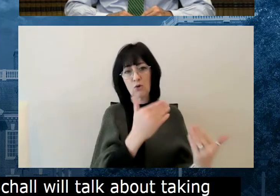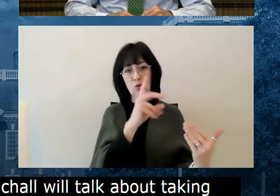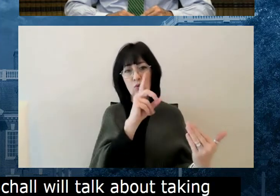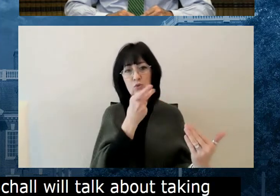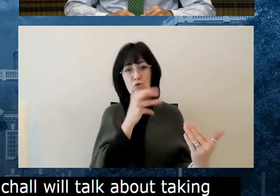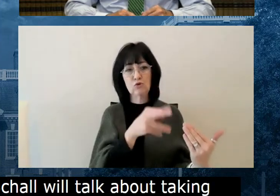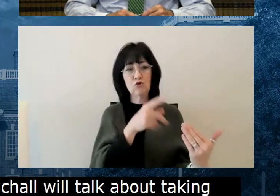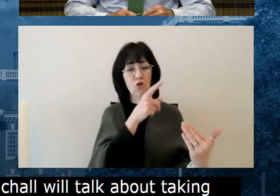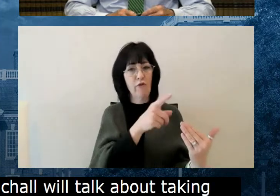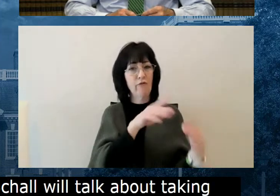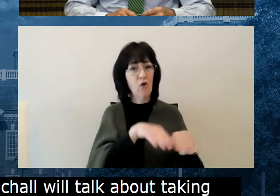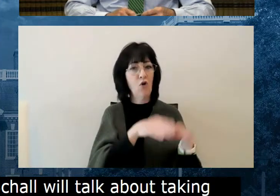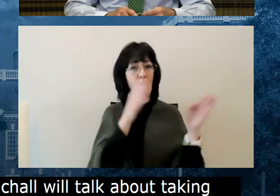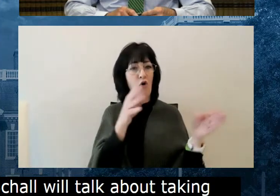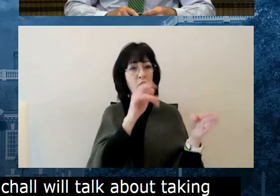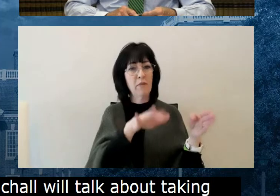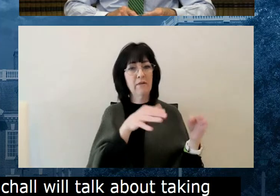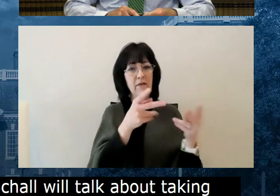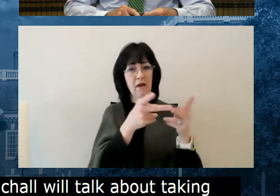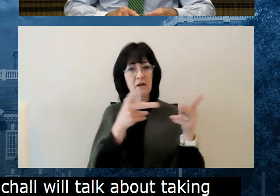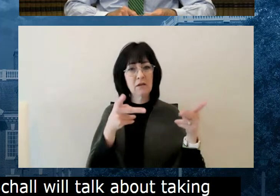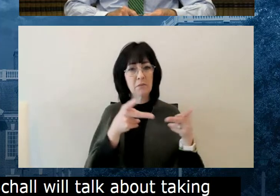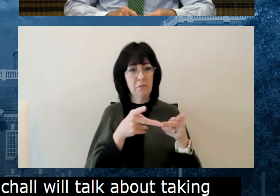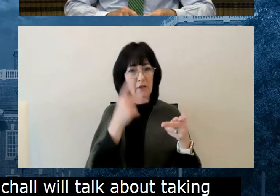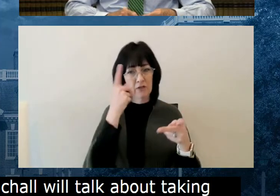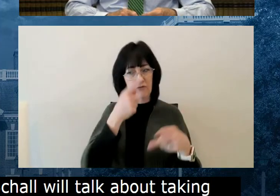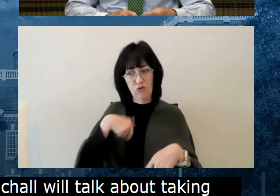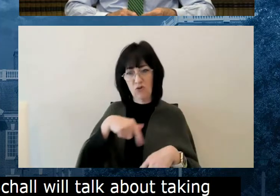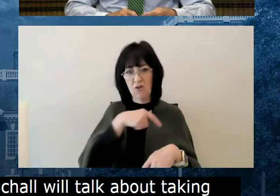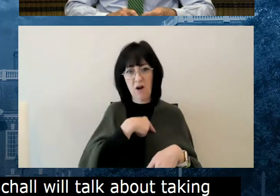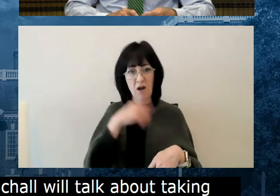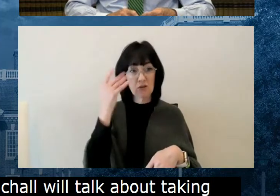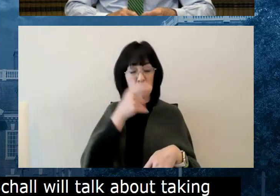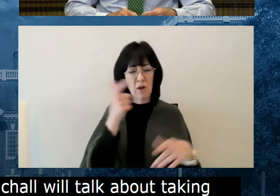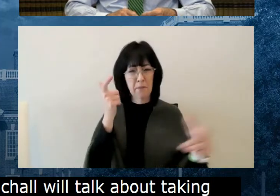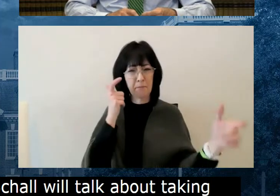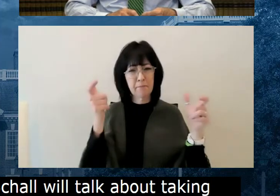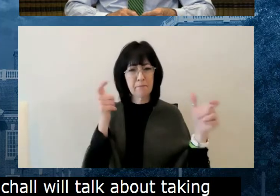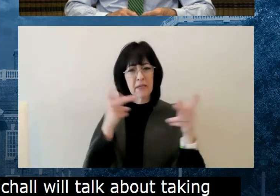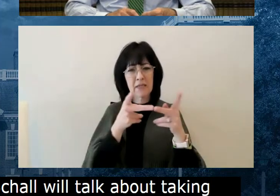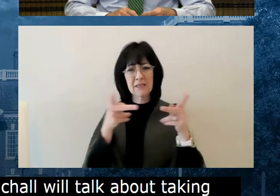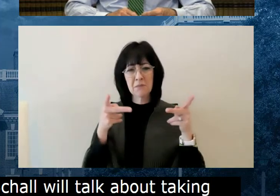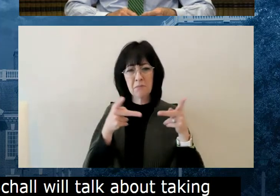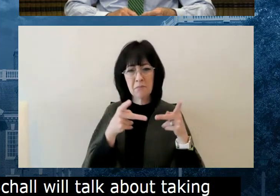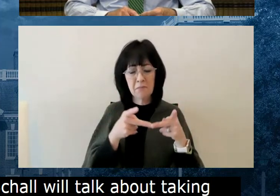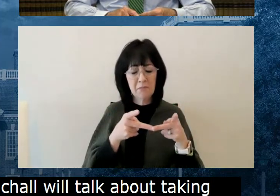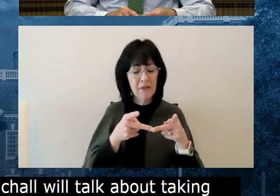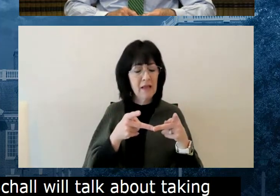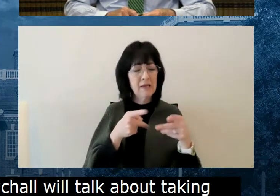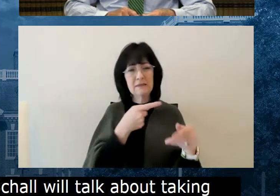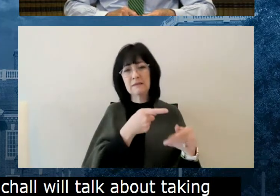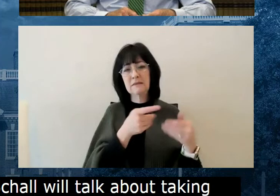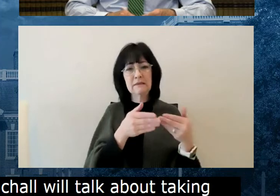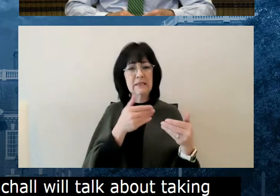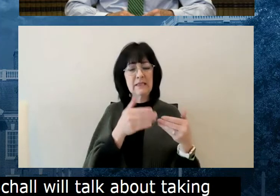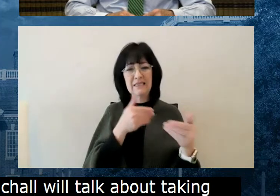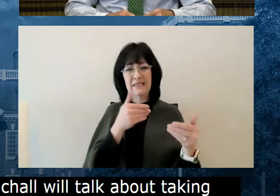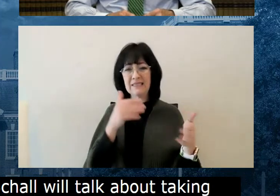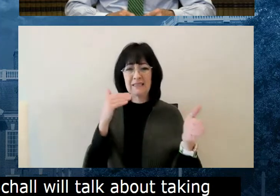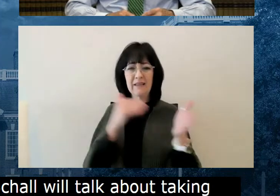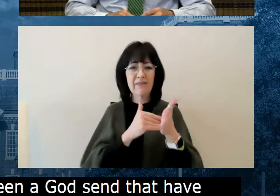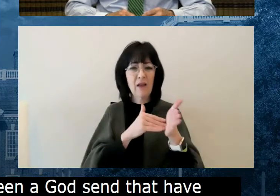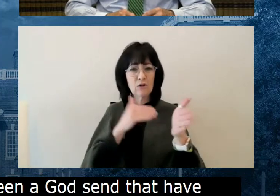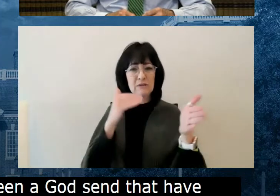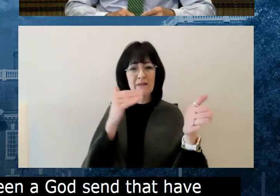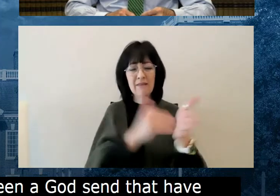facility available to us. It's really been a godsend, and we've been able to move thousands upon thousands of vaccines into people's arms.